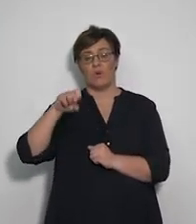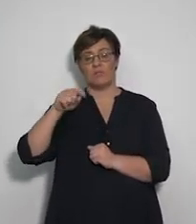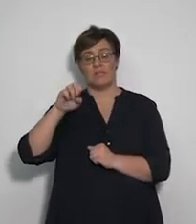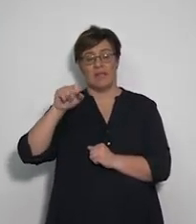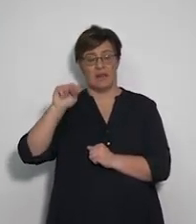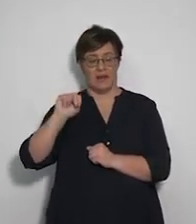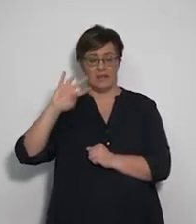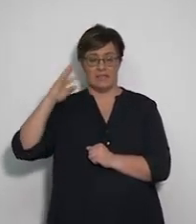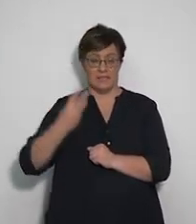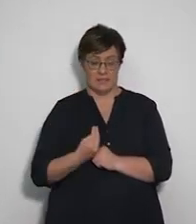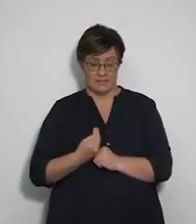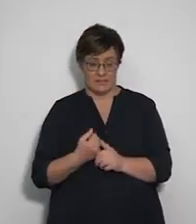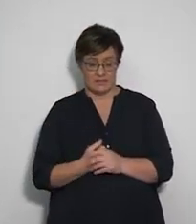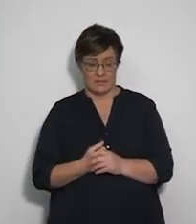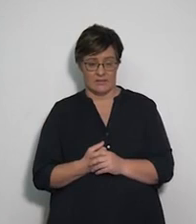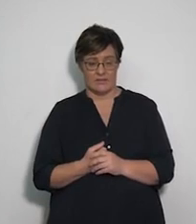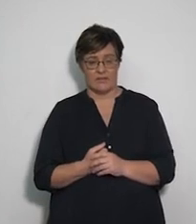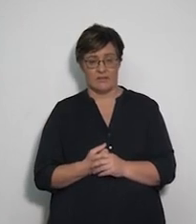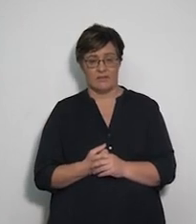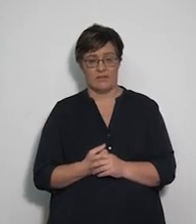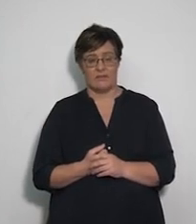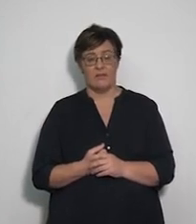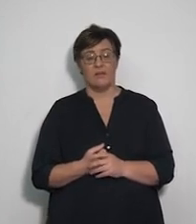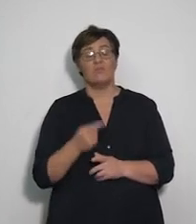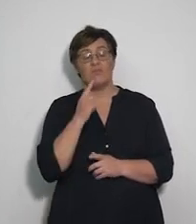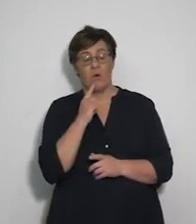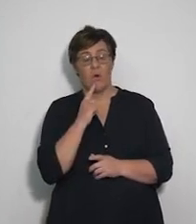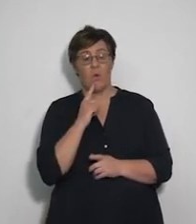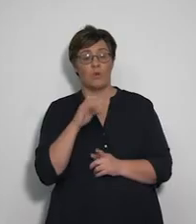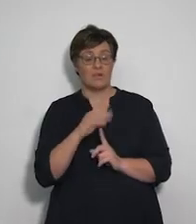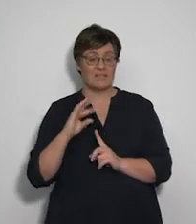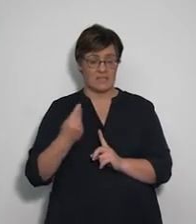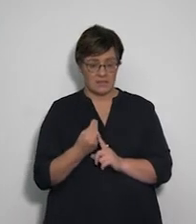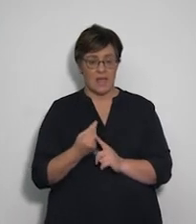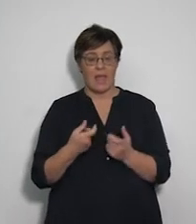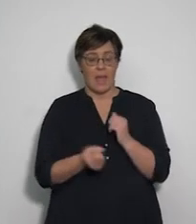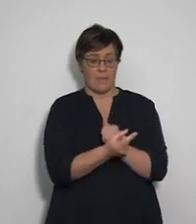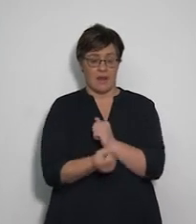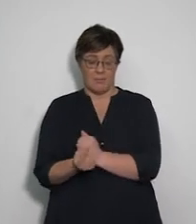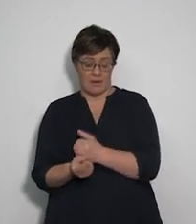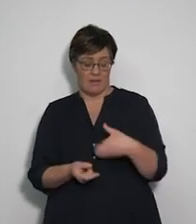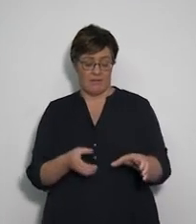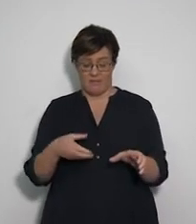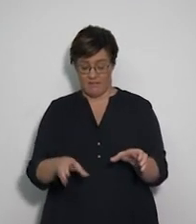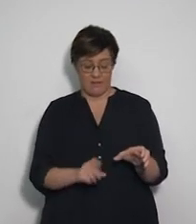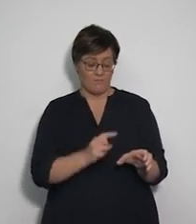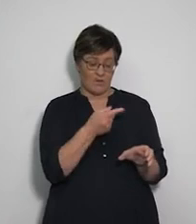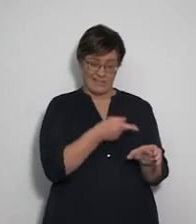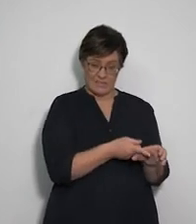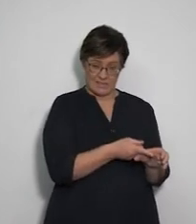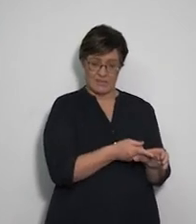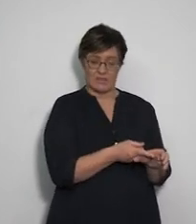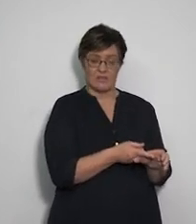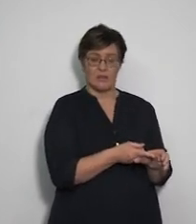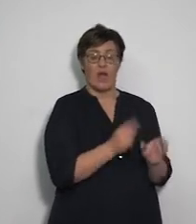protein synthesis. Now guys, remember that as I mentioned, protein synthesis happens in two parts. The first part is what we